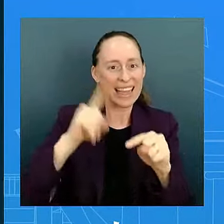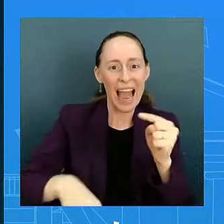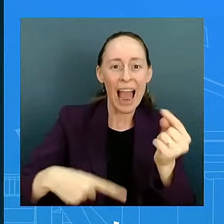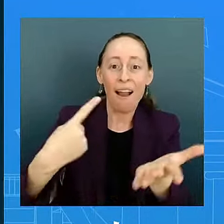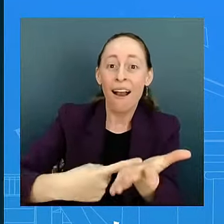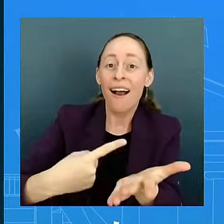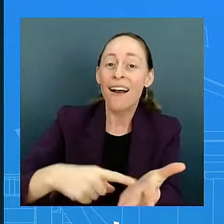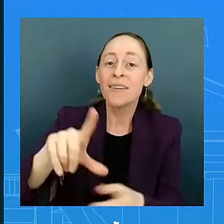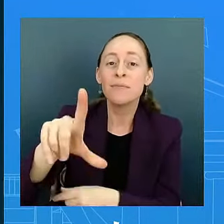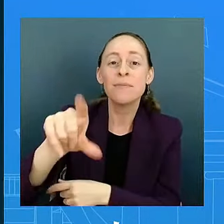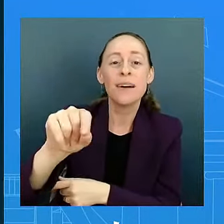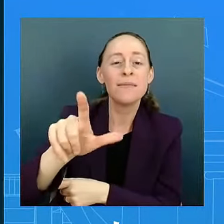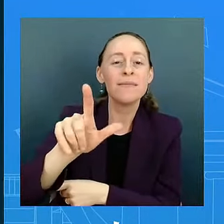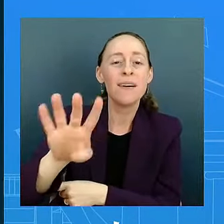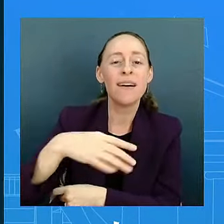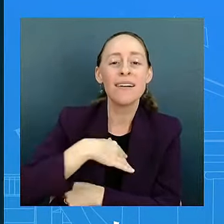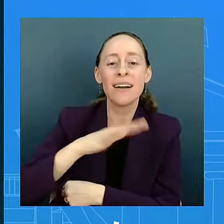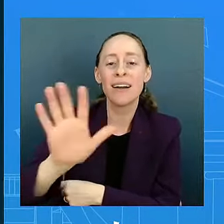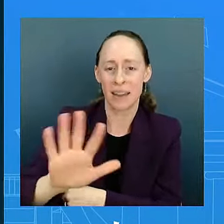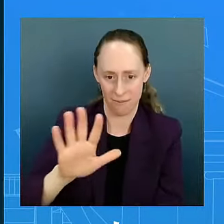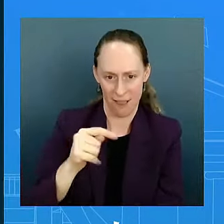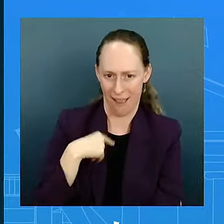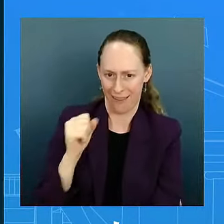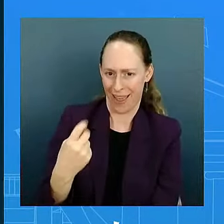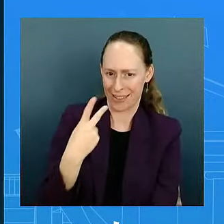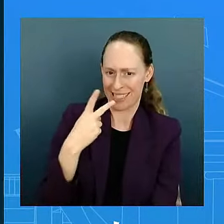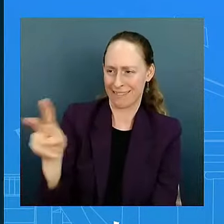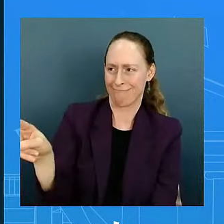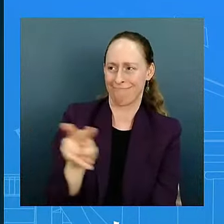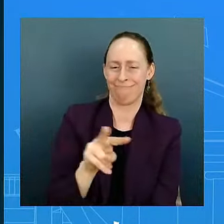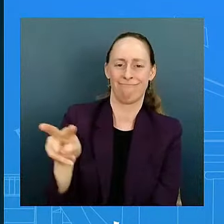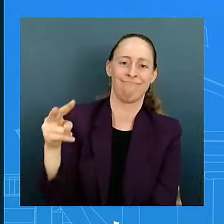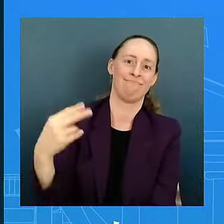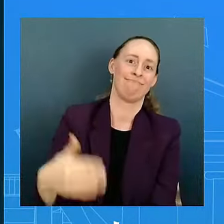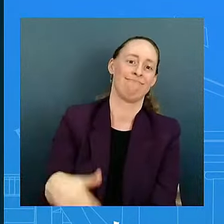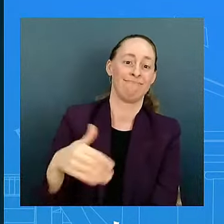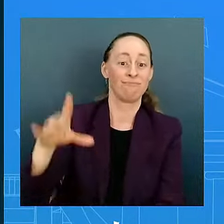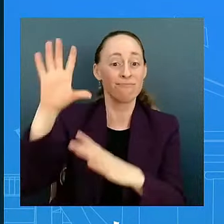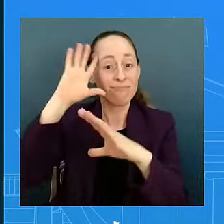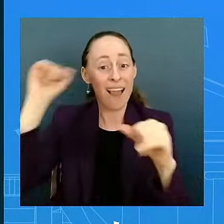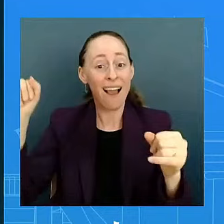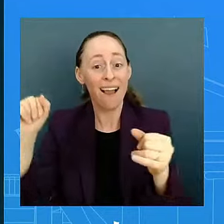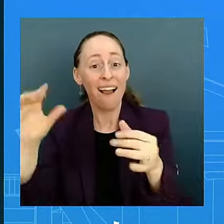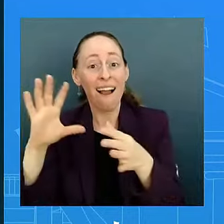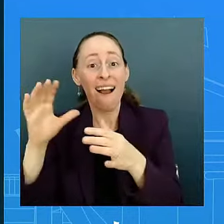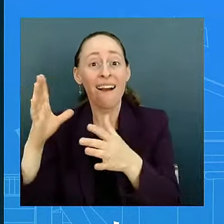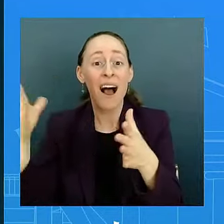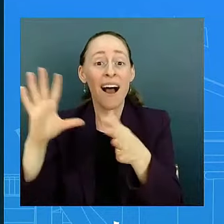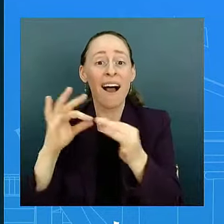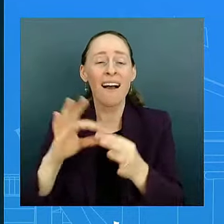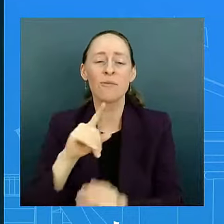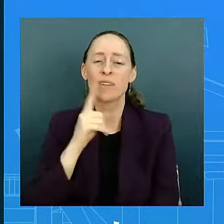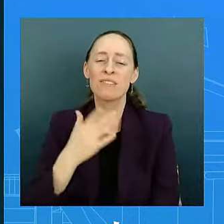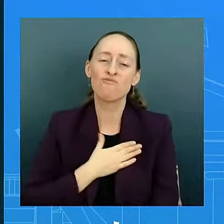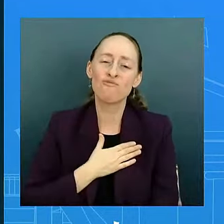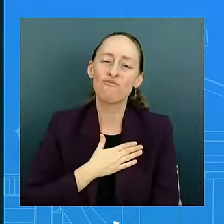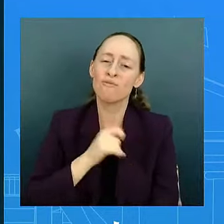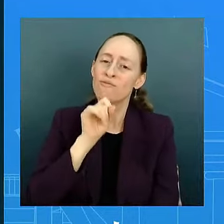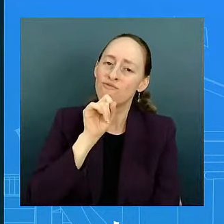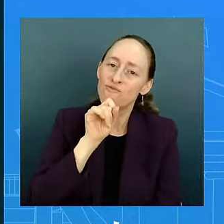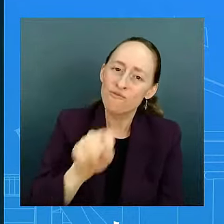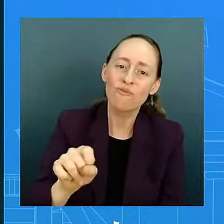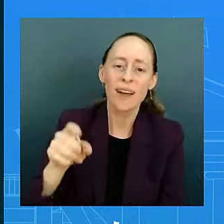president's statements how much he appreciates Governor Waltz, what he has been able to do for his